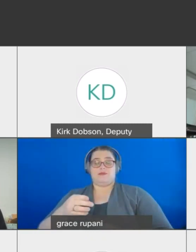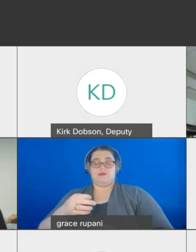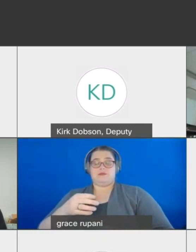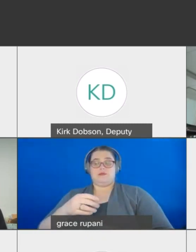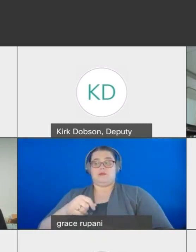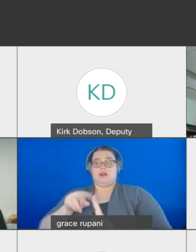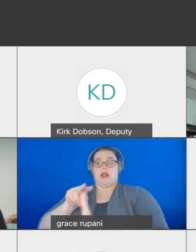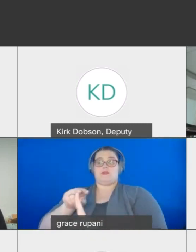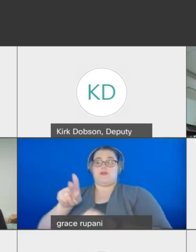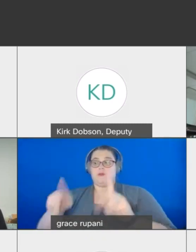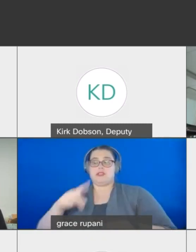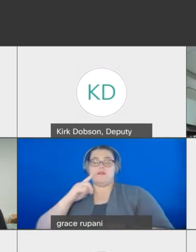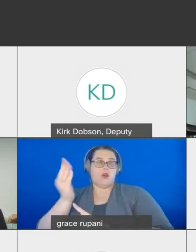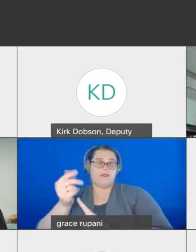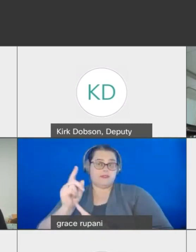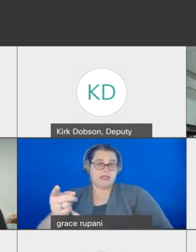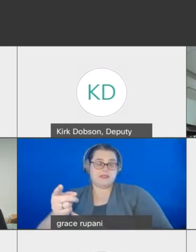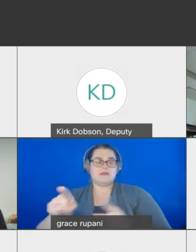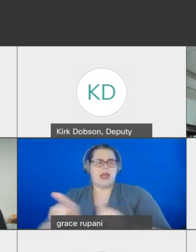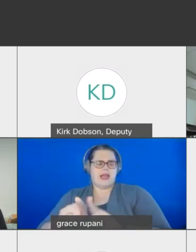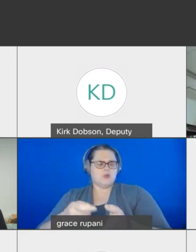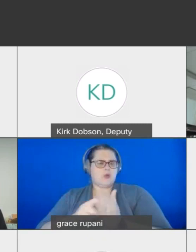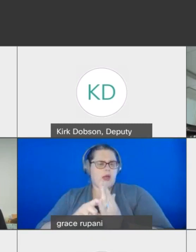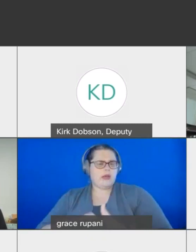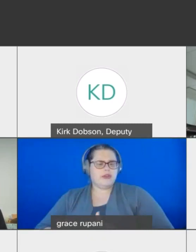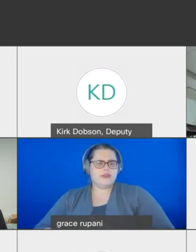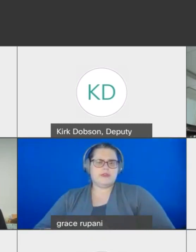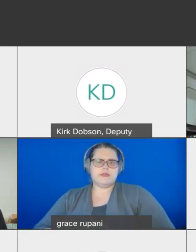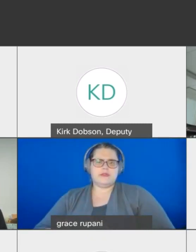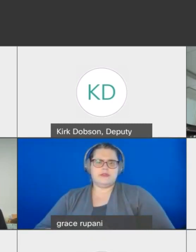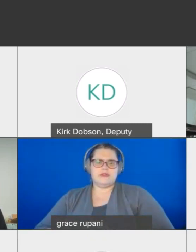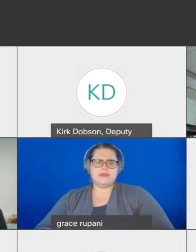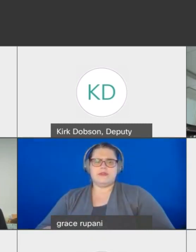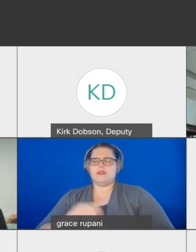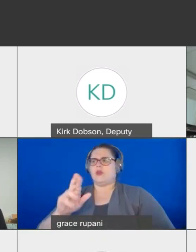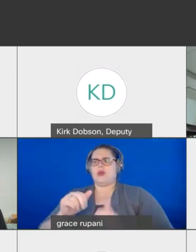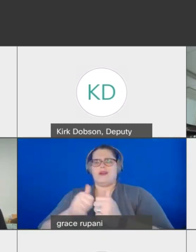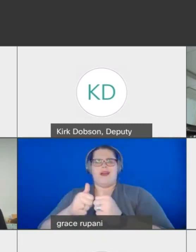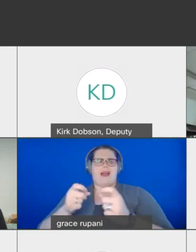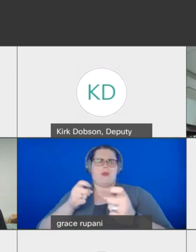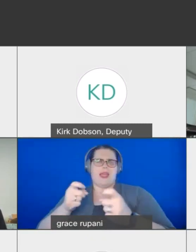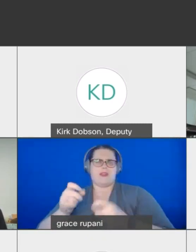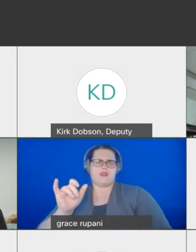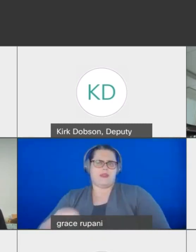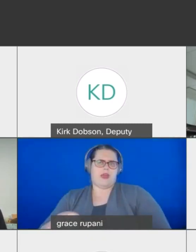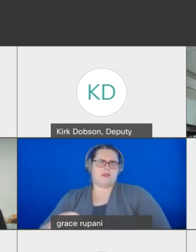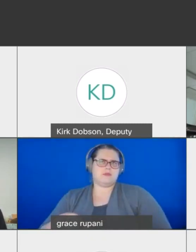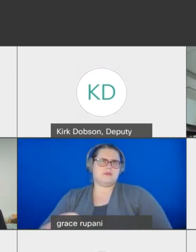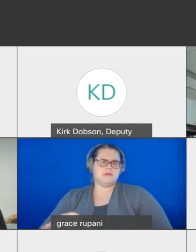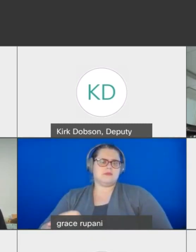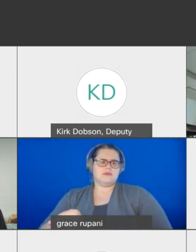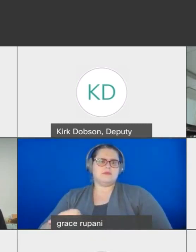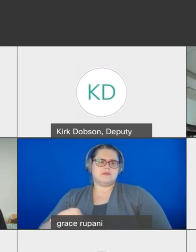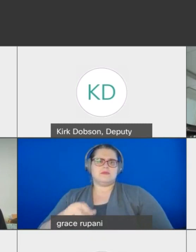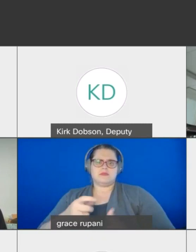observing the person for the required 15 minutes, or how they are handling the